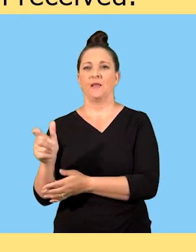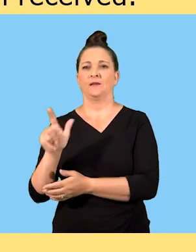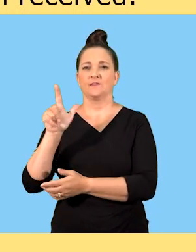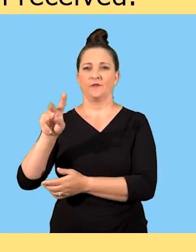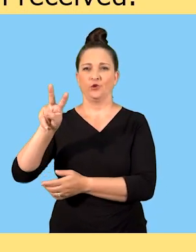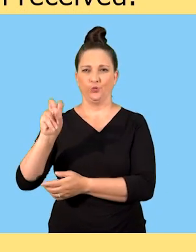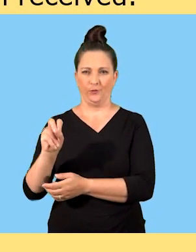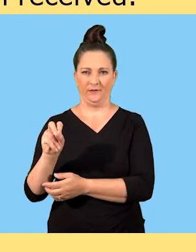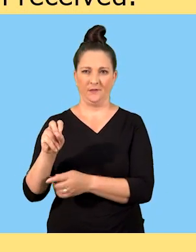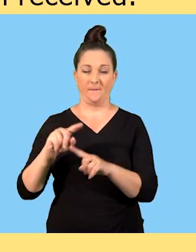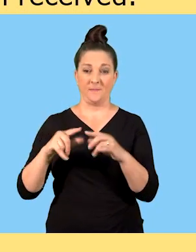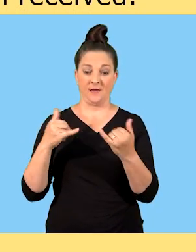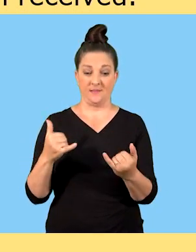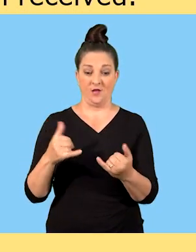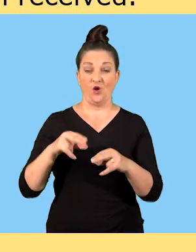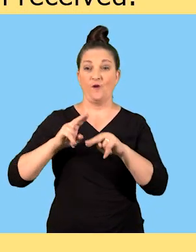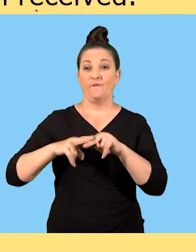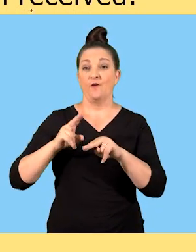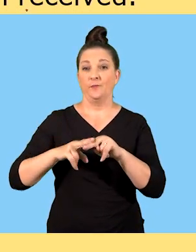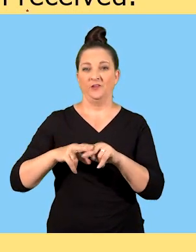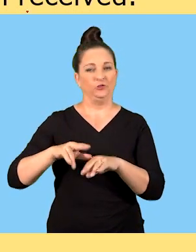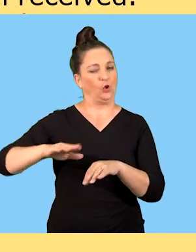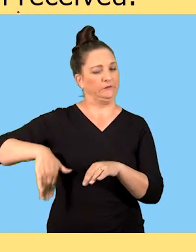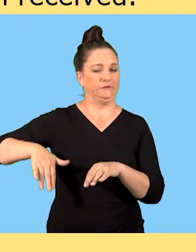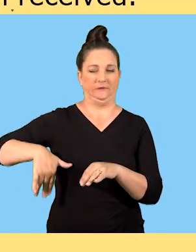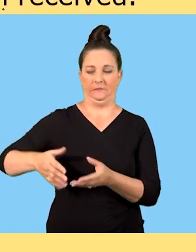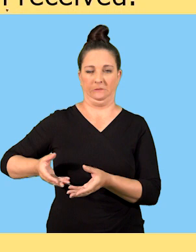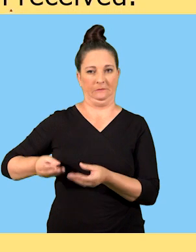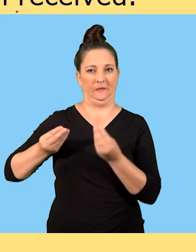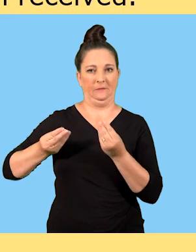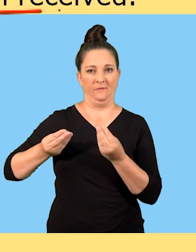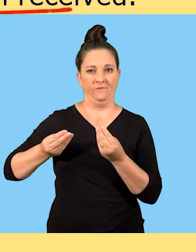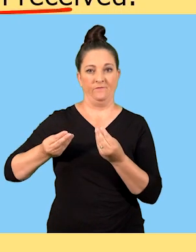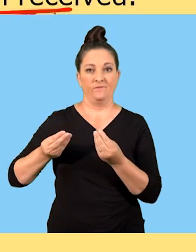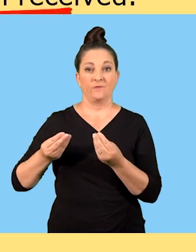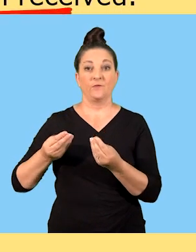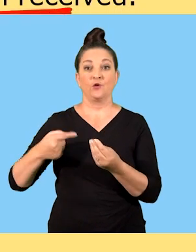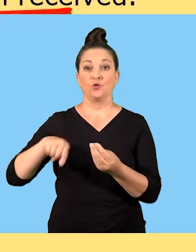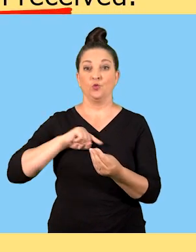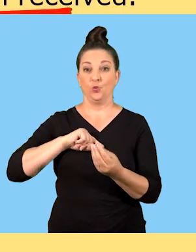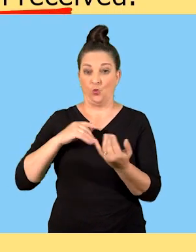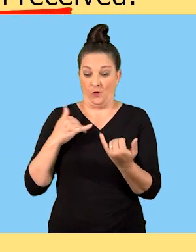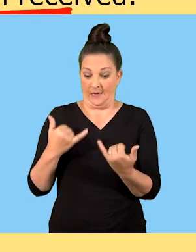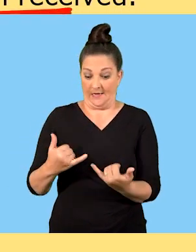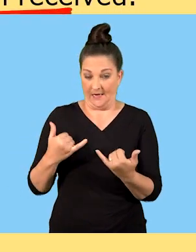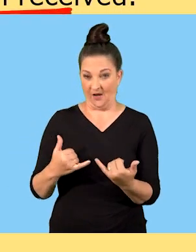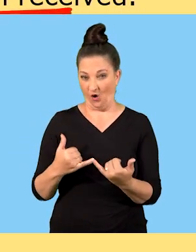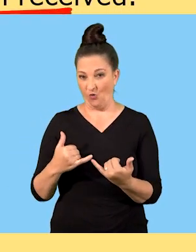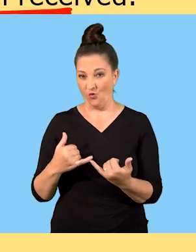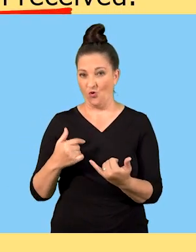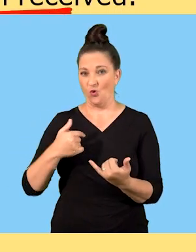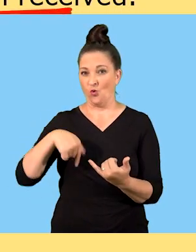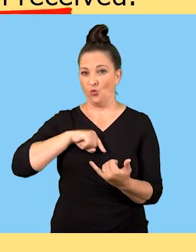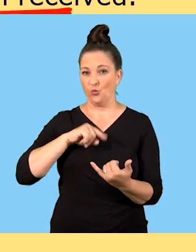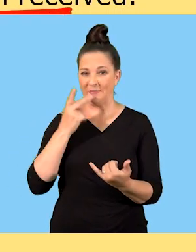month. The rent from TT Traders for February has not yet been received. That means we are dealing